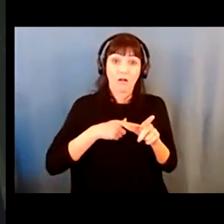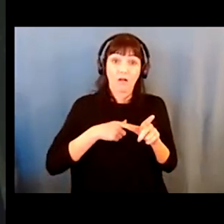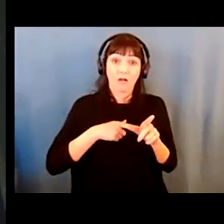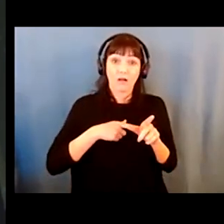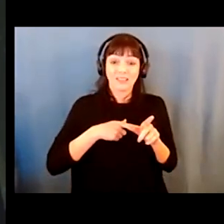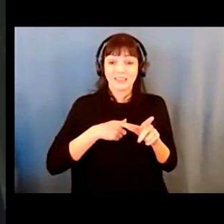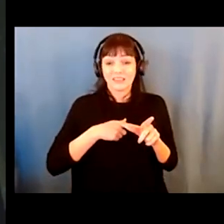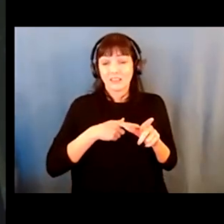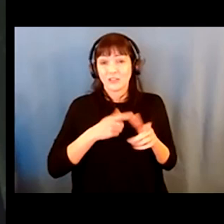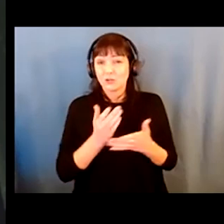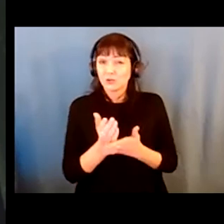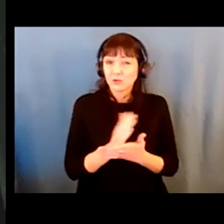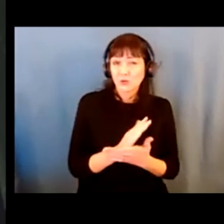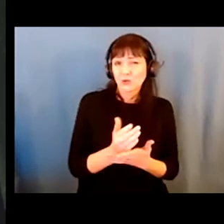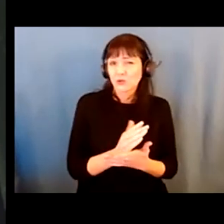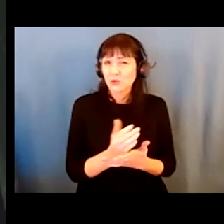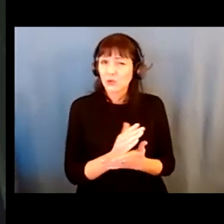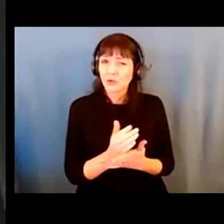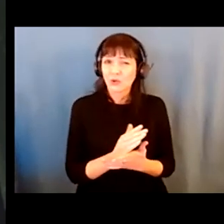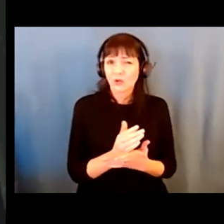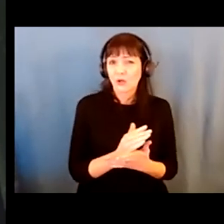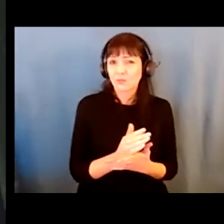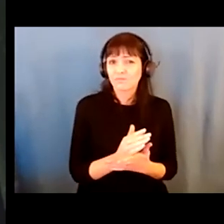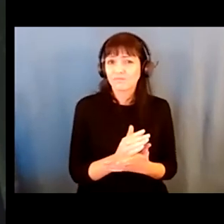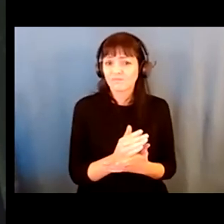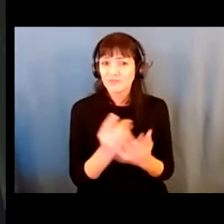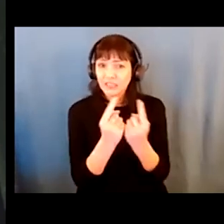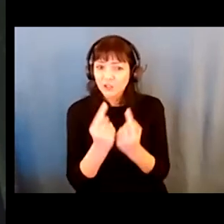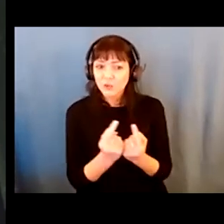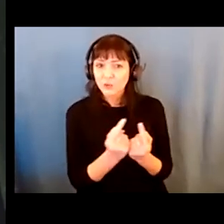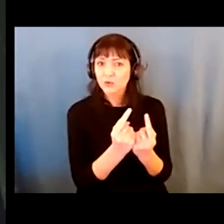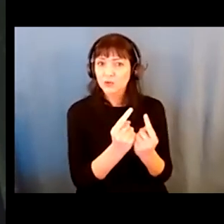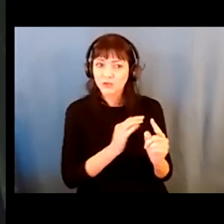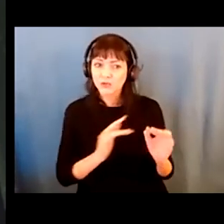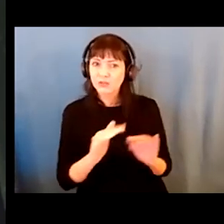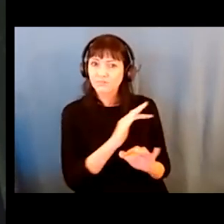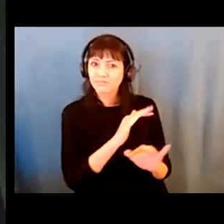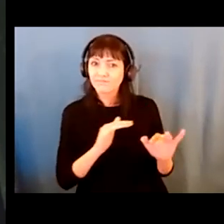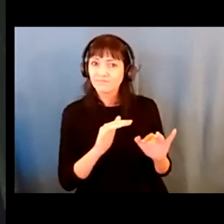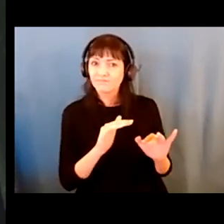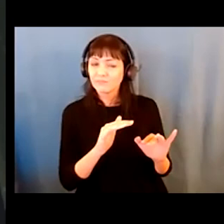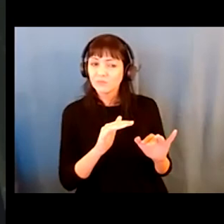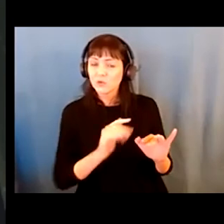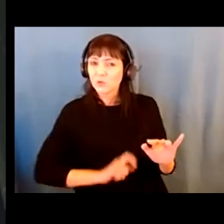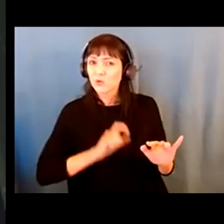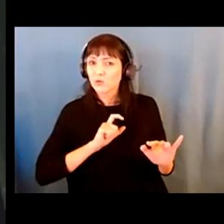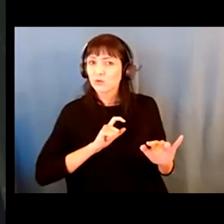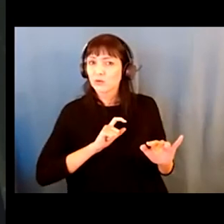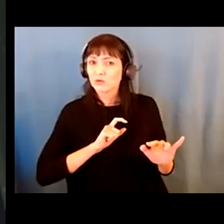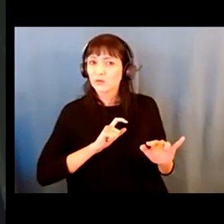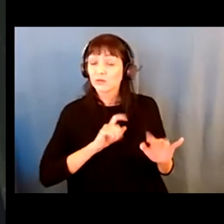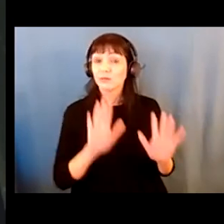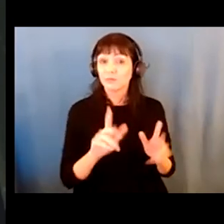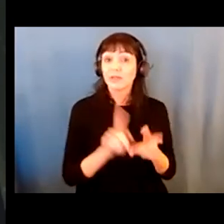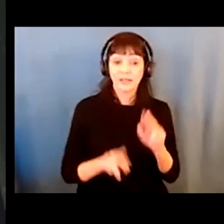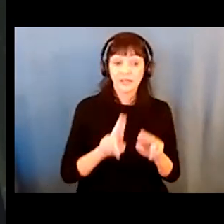sure of all the issues around it. And I think once you have access to the social model of disability